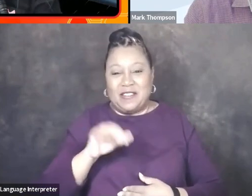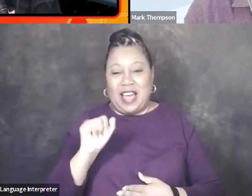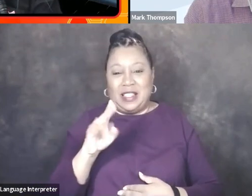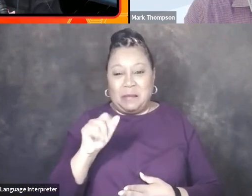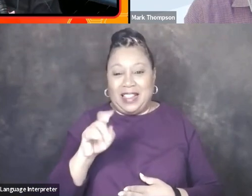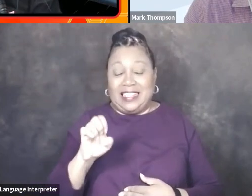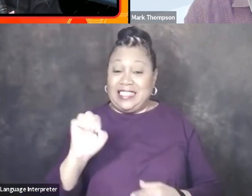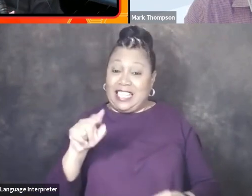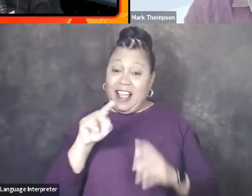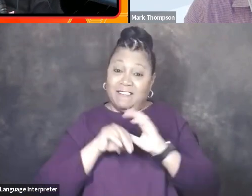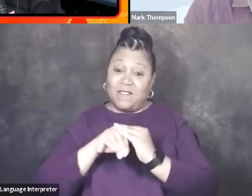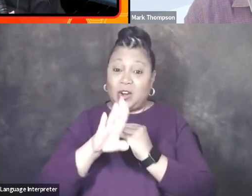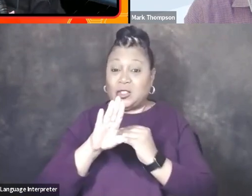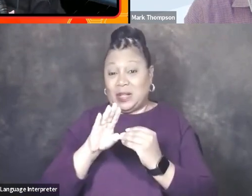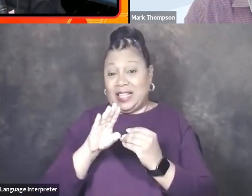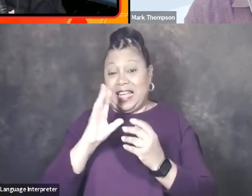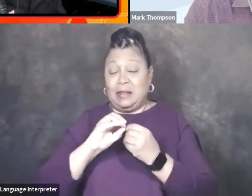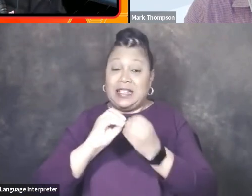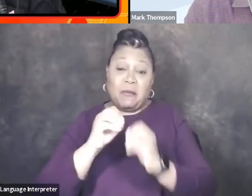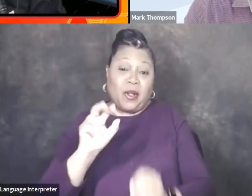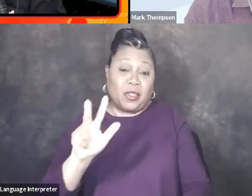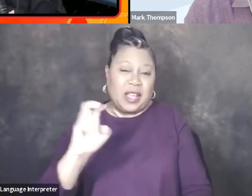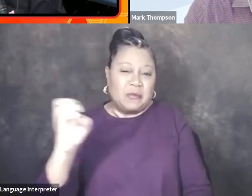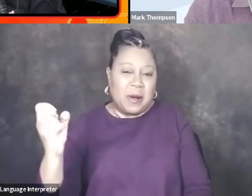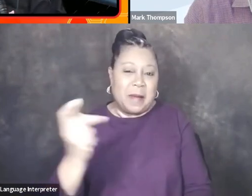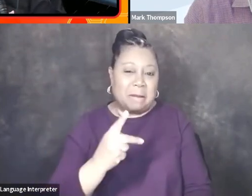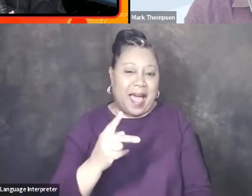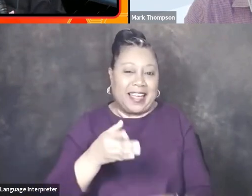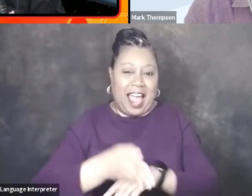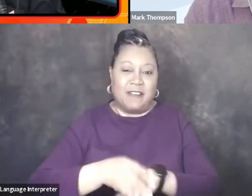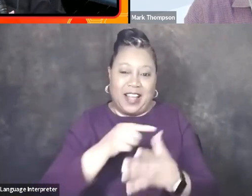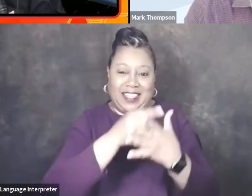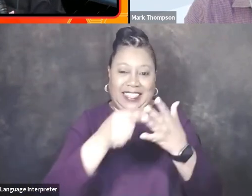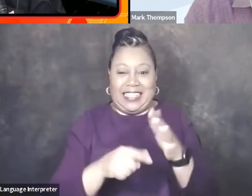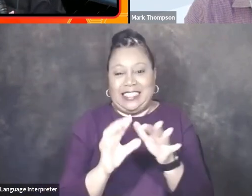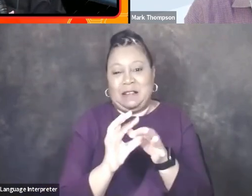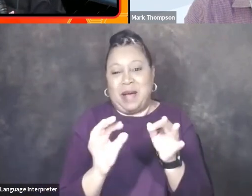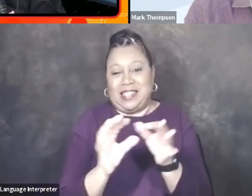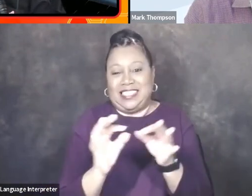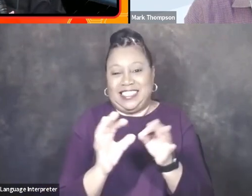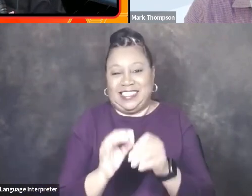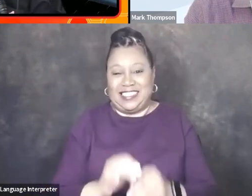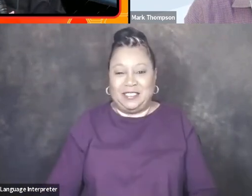Virtual Experience number 3. We'll be back right after these messages.